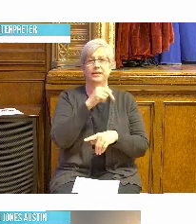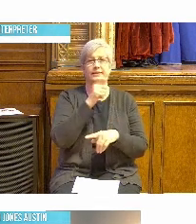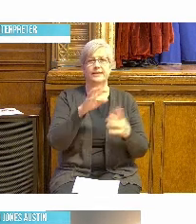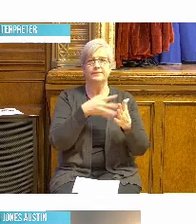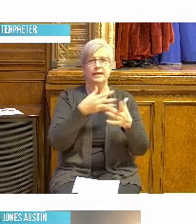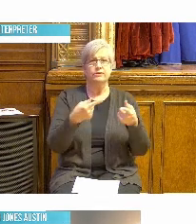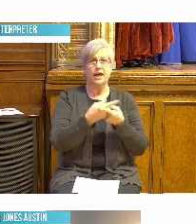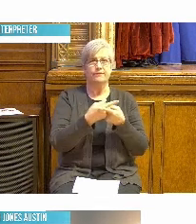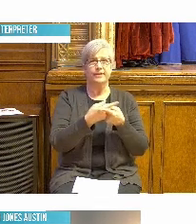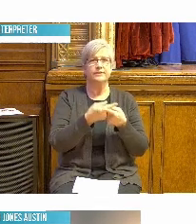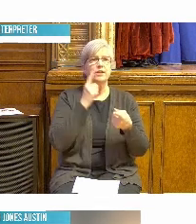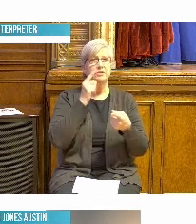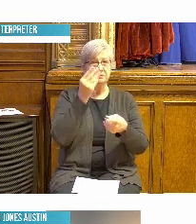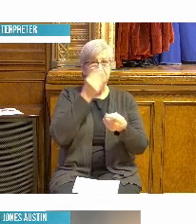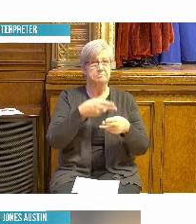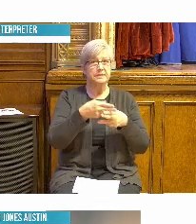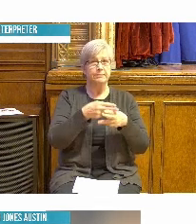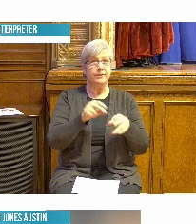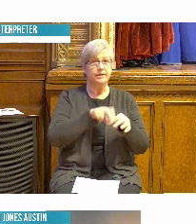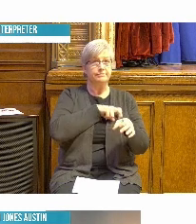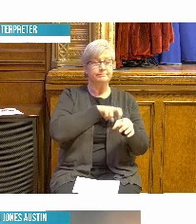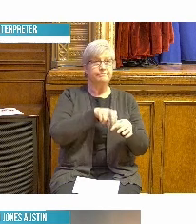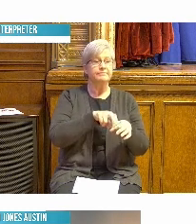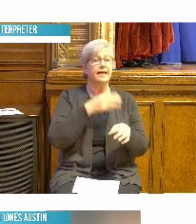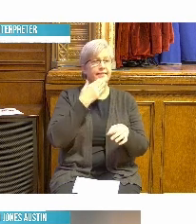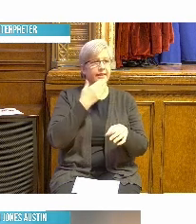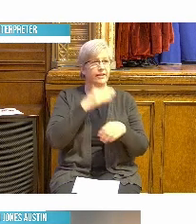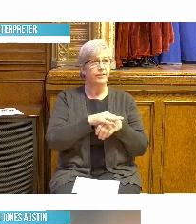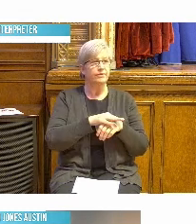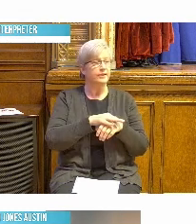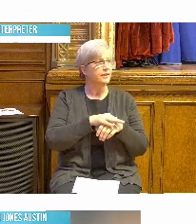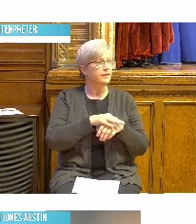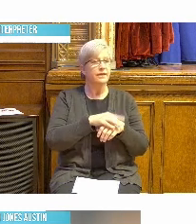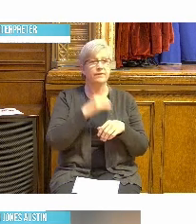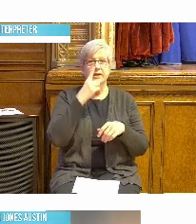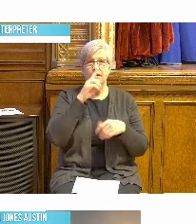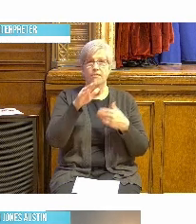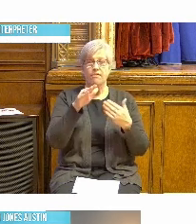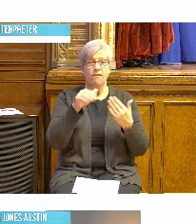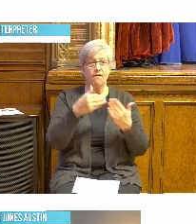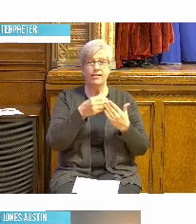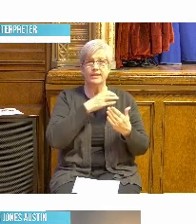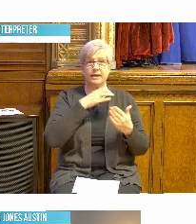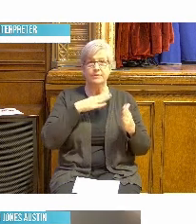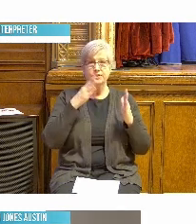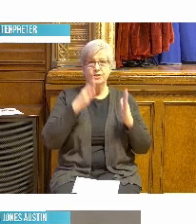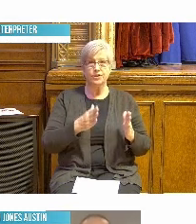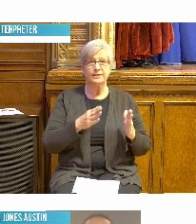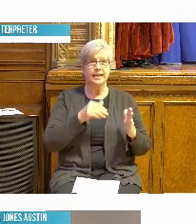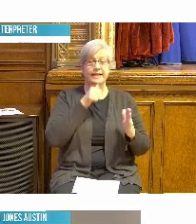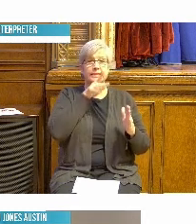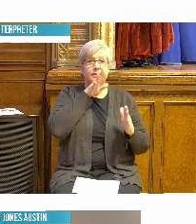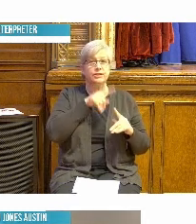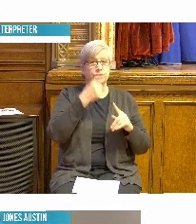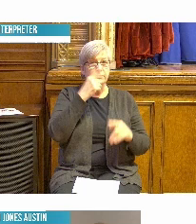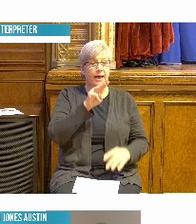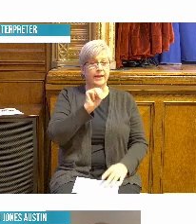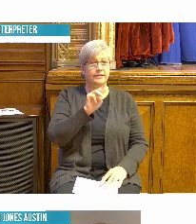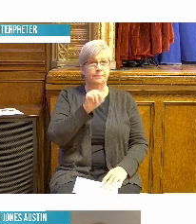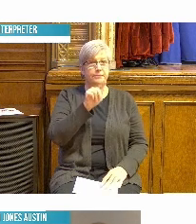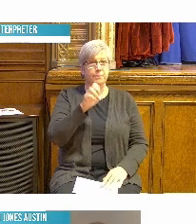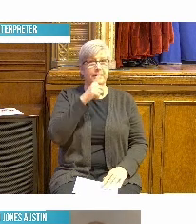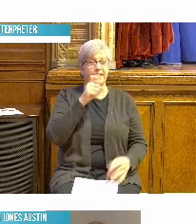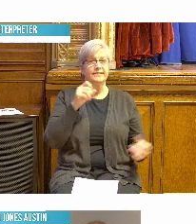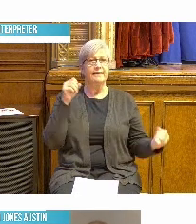schedule conflict. Just wanted to put that on the record. Thank you. And if we could all, as commissioners that are not speaking, if you could mute yourselves because